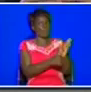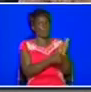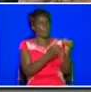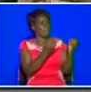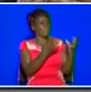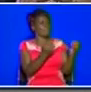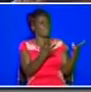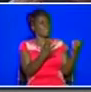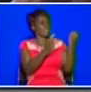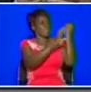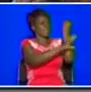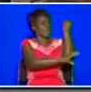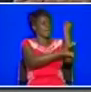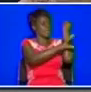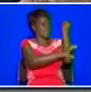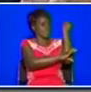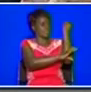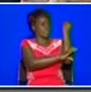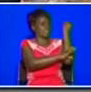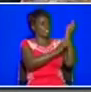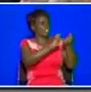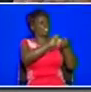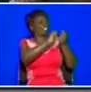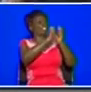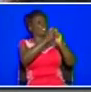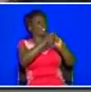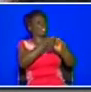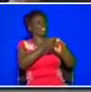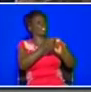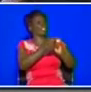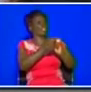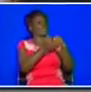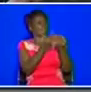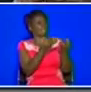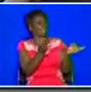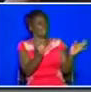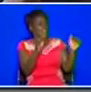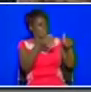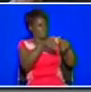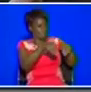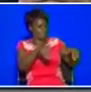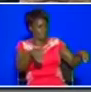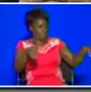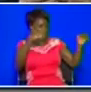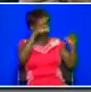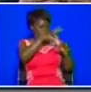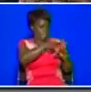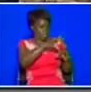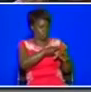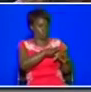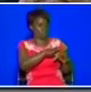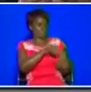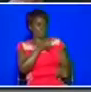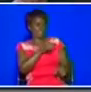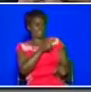countries have made that transition. So a free and fair, the electoral process is